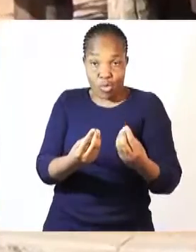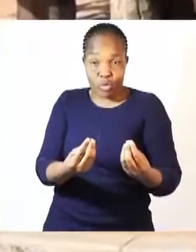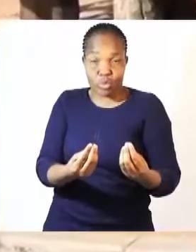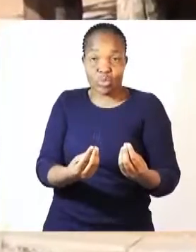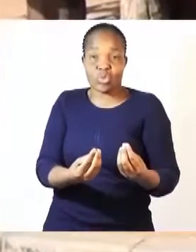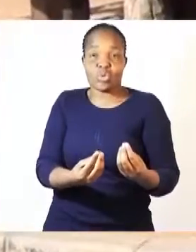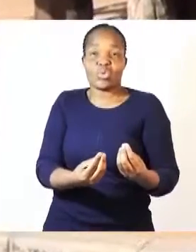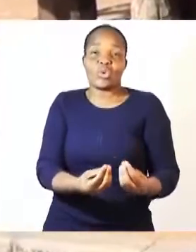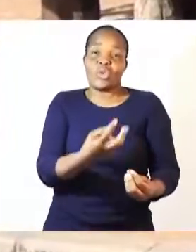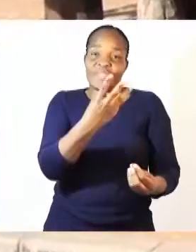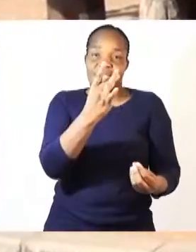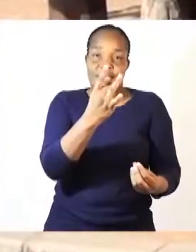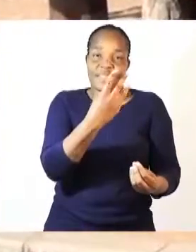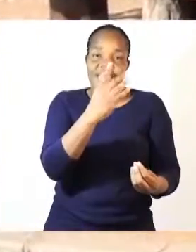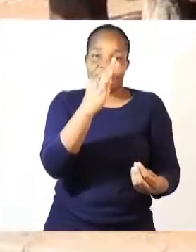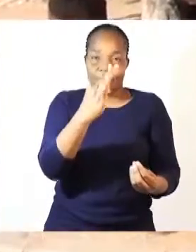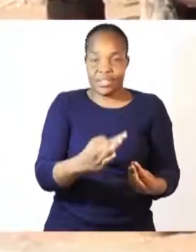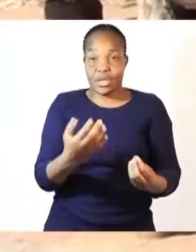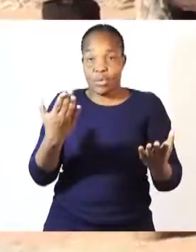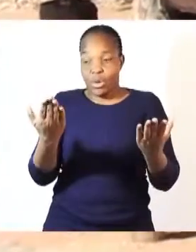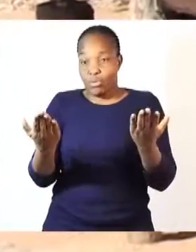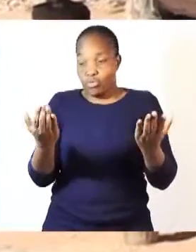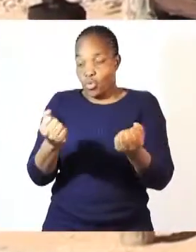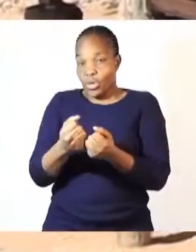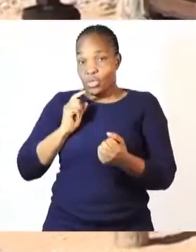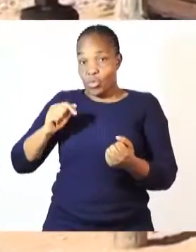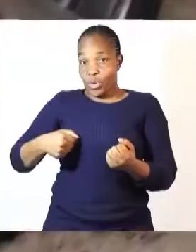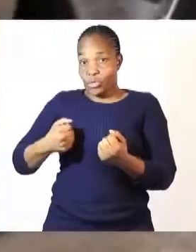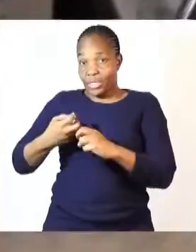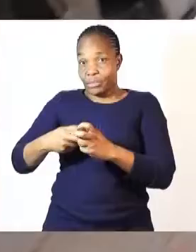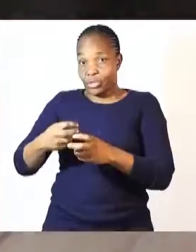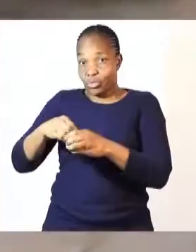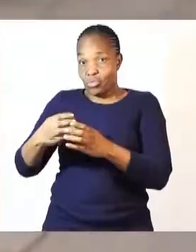to 37% of boys with disabilities.